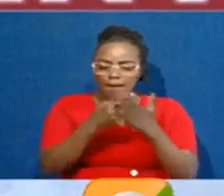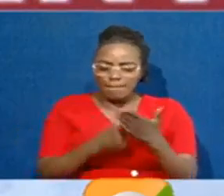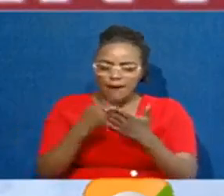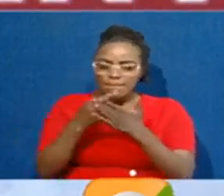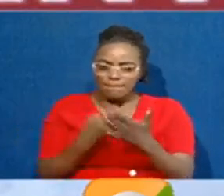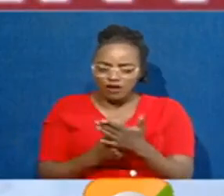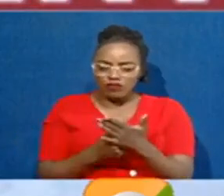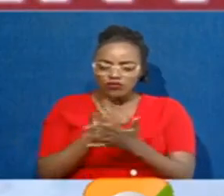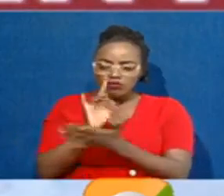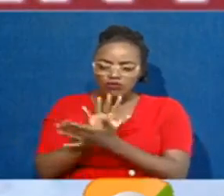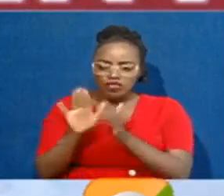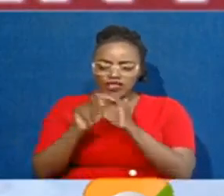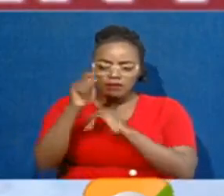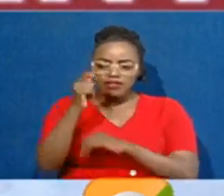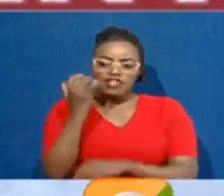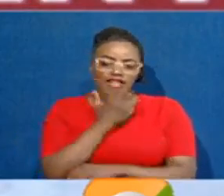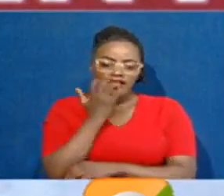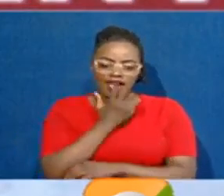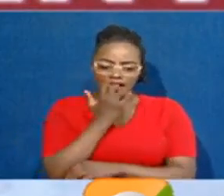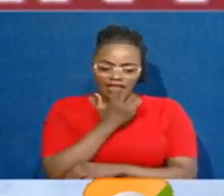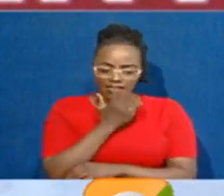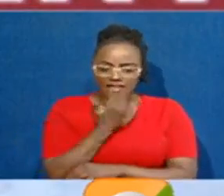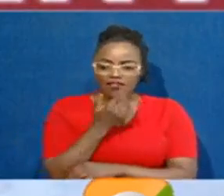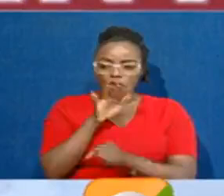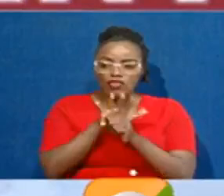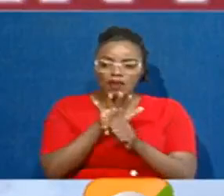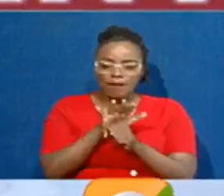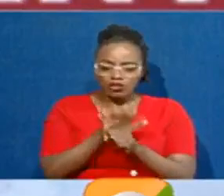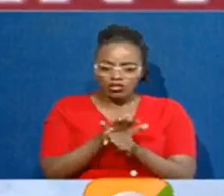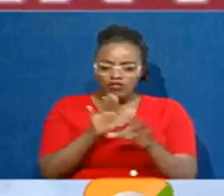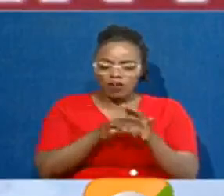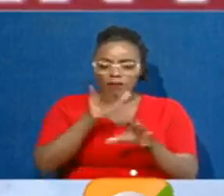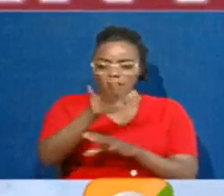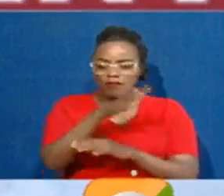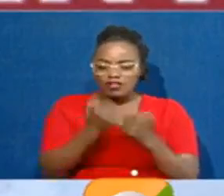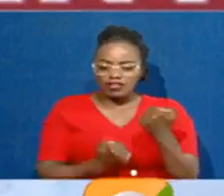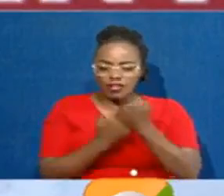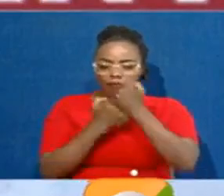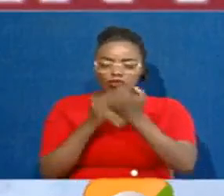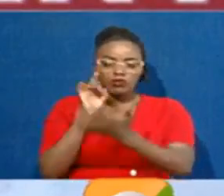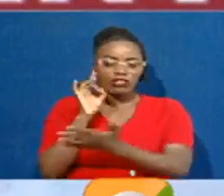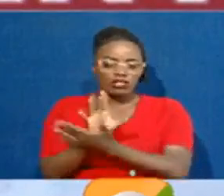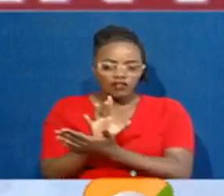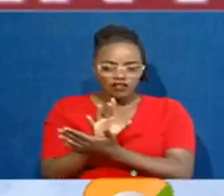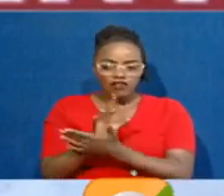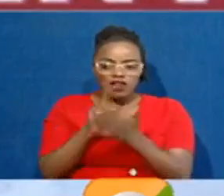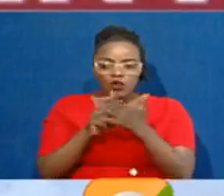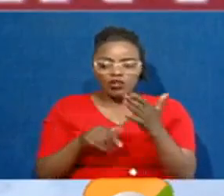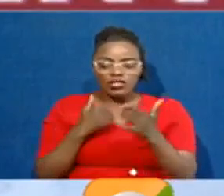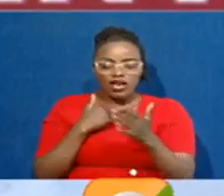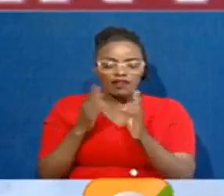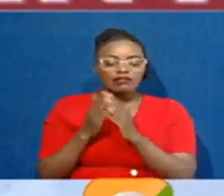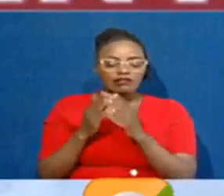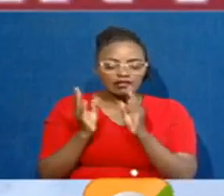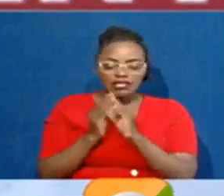ouster motion of the Deputy President Rigathi Gachagua, with a majority of members supporting his ouster in what was a heated